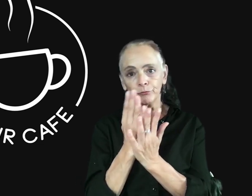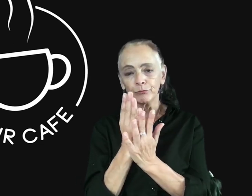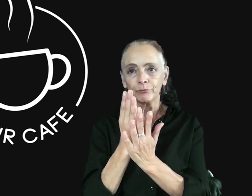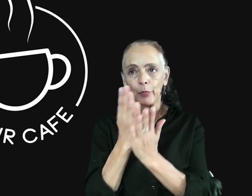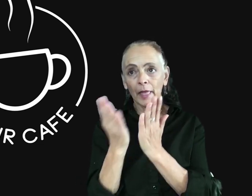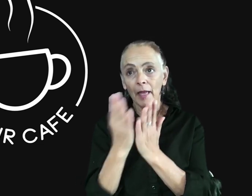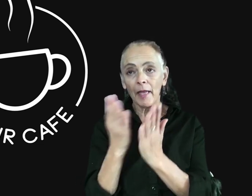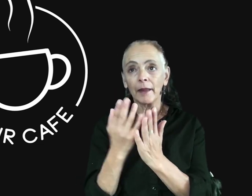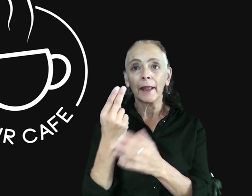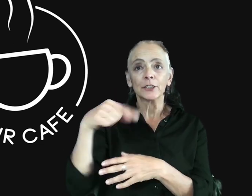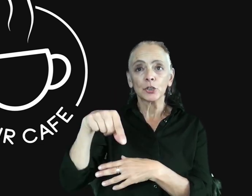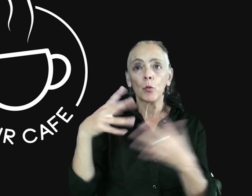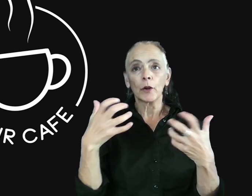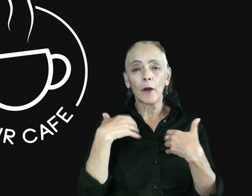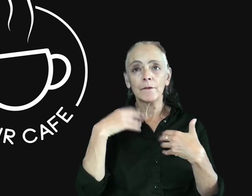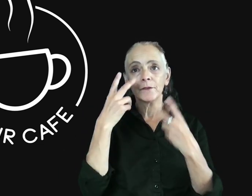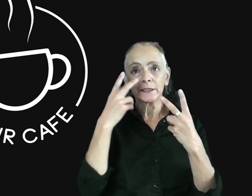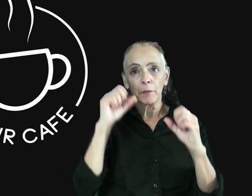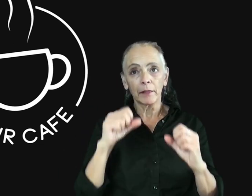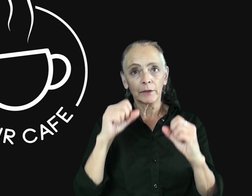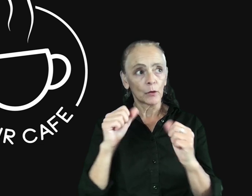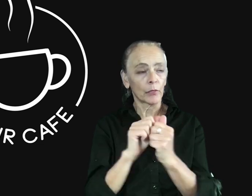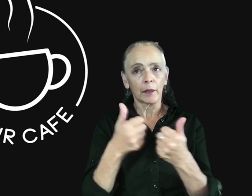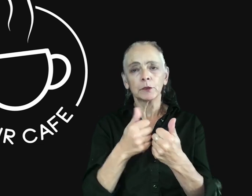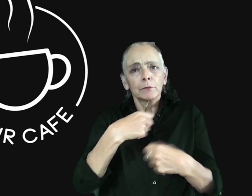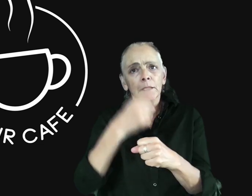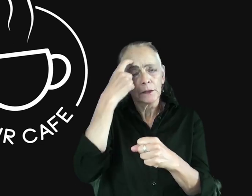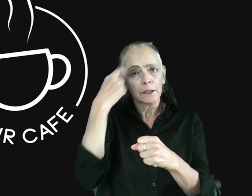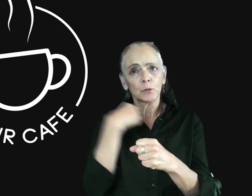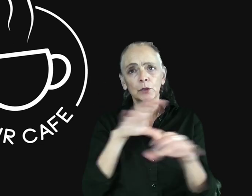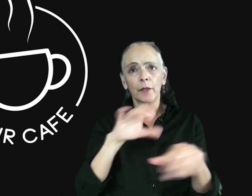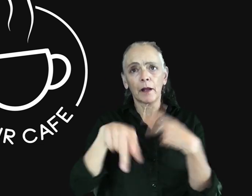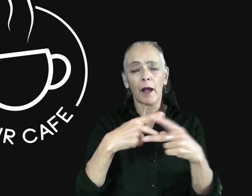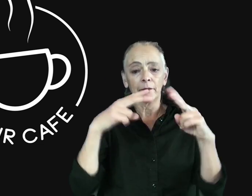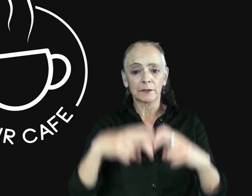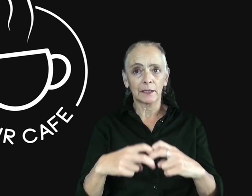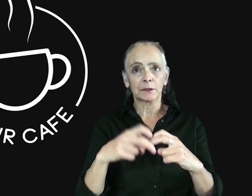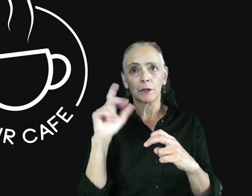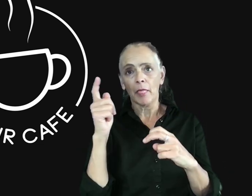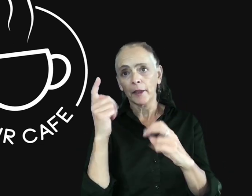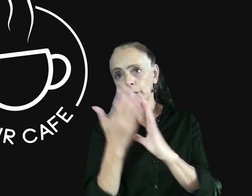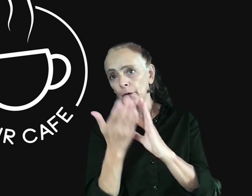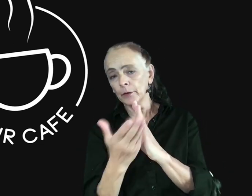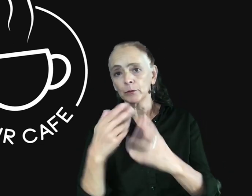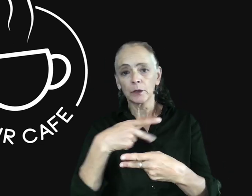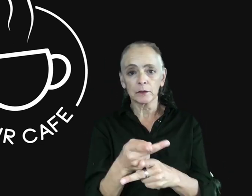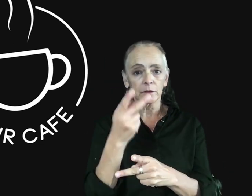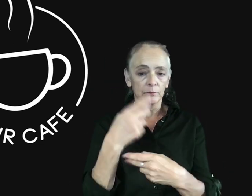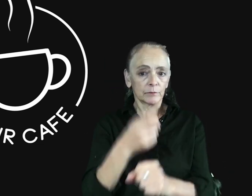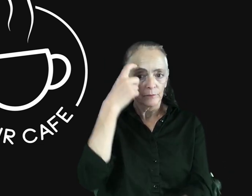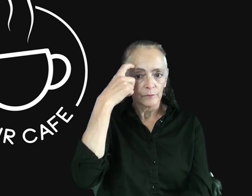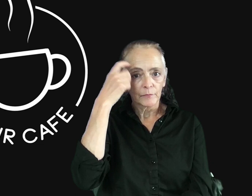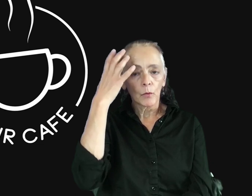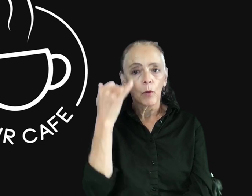hq wants to have visibility on the state of the game so it makes sense that we do those kind of game assessment very late in production uh because yeah we and